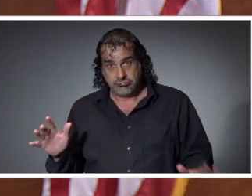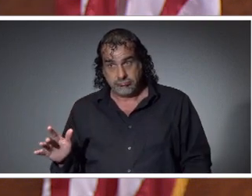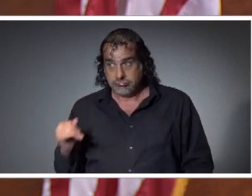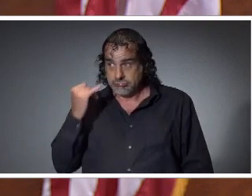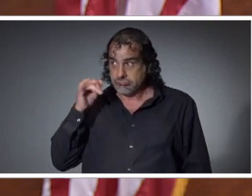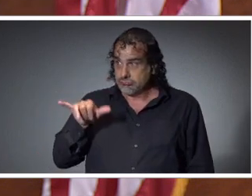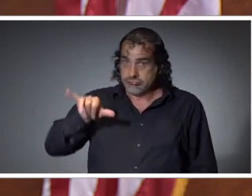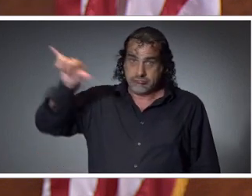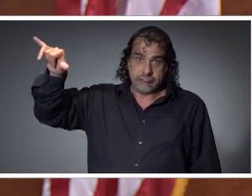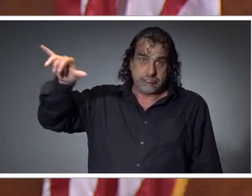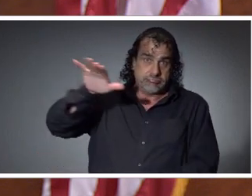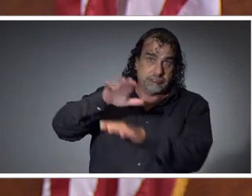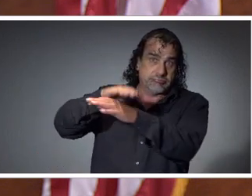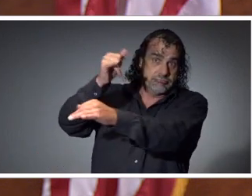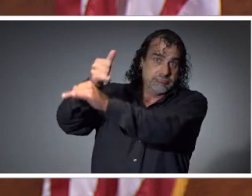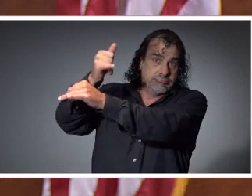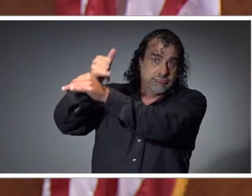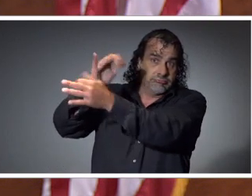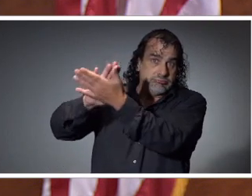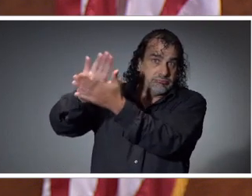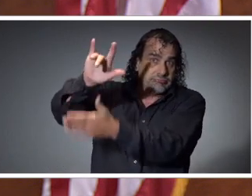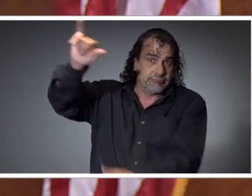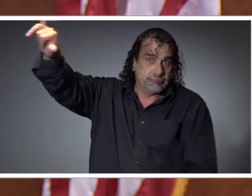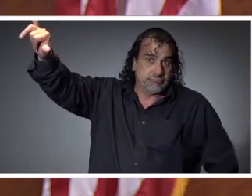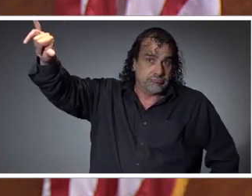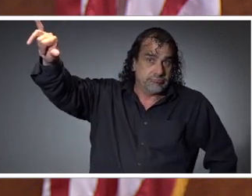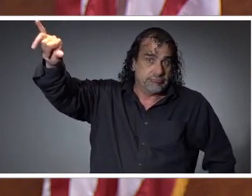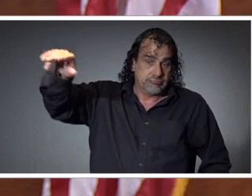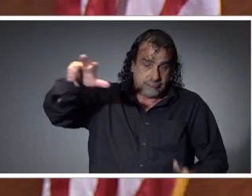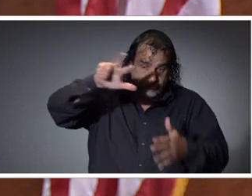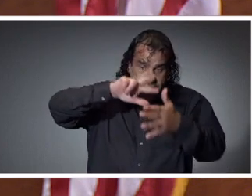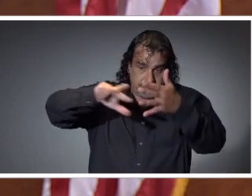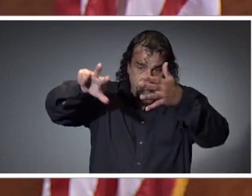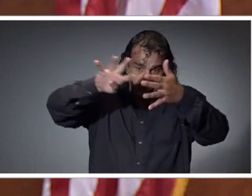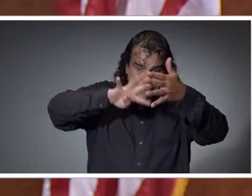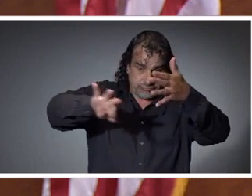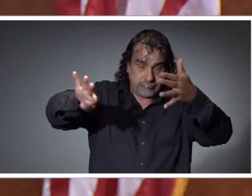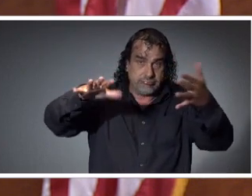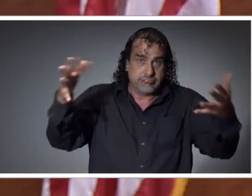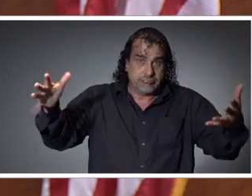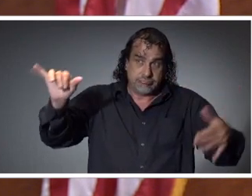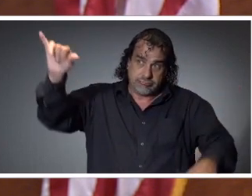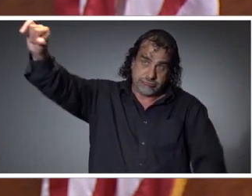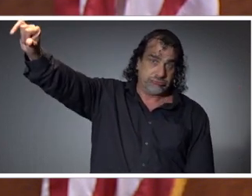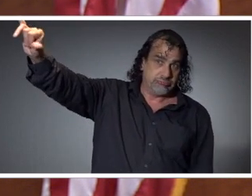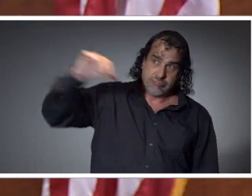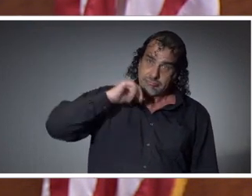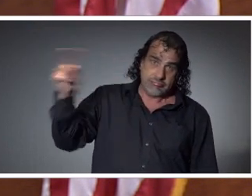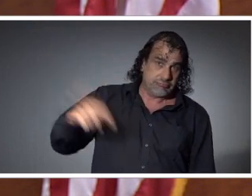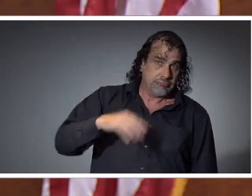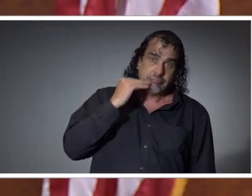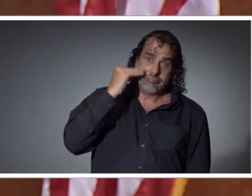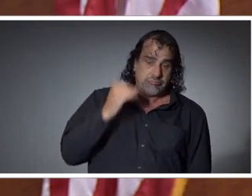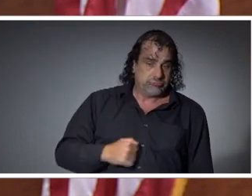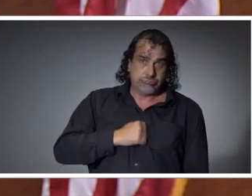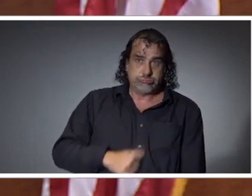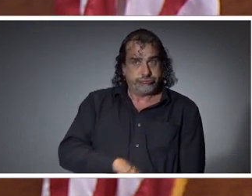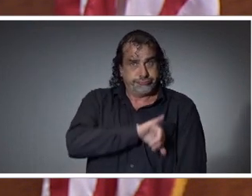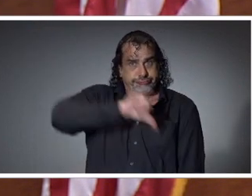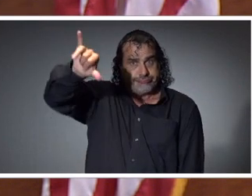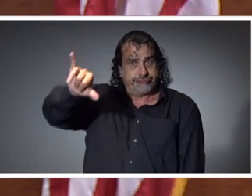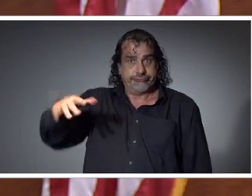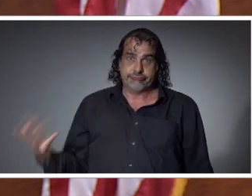they stay on campus for the next 2 weeks or 3 weeks or 4 weeks. And I know that's